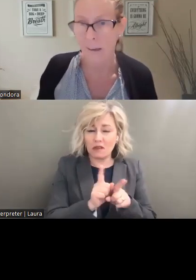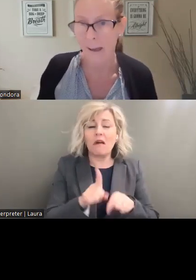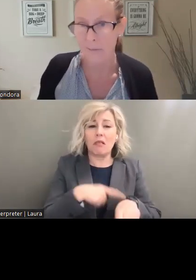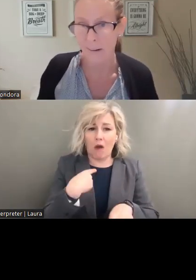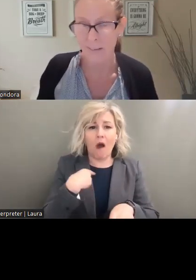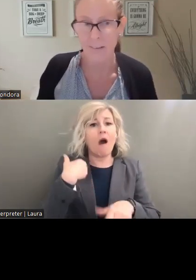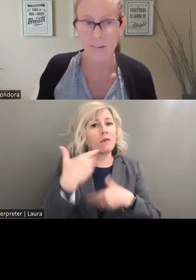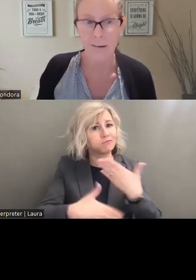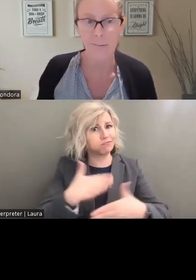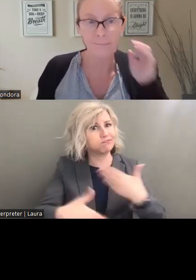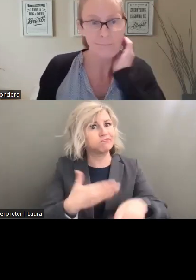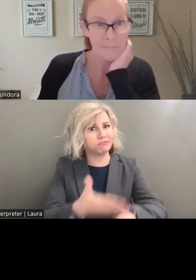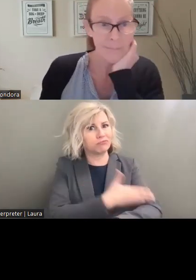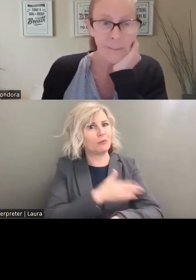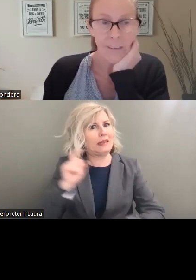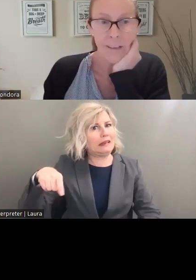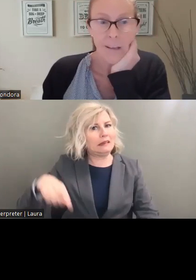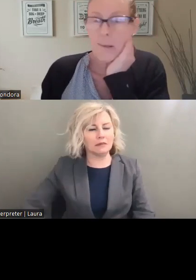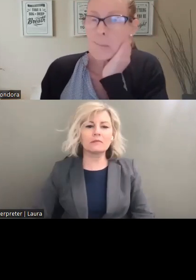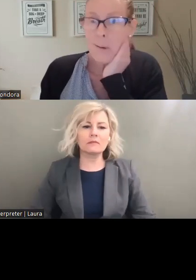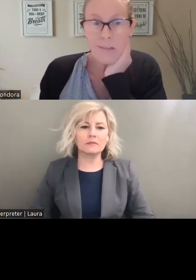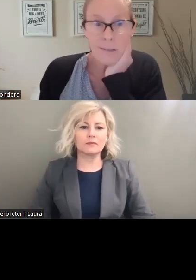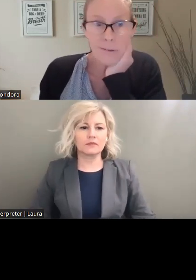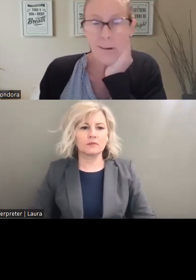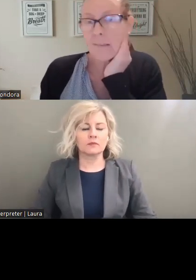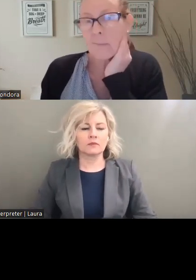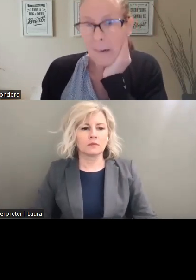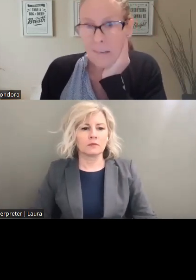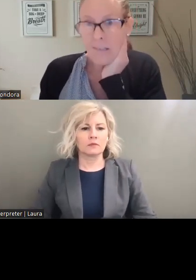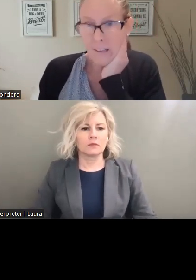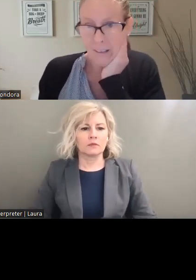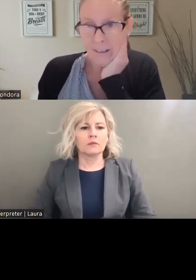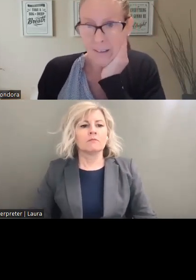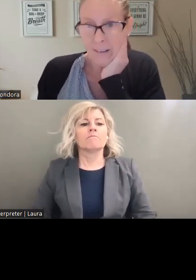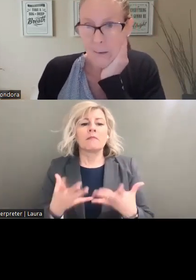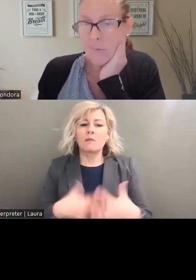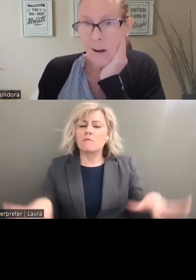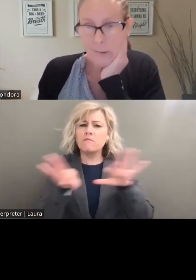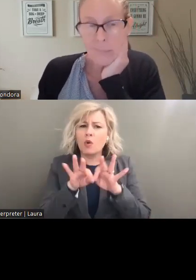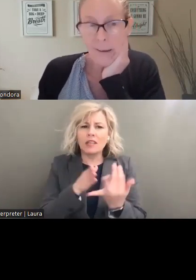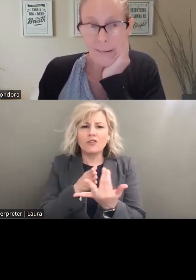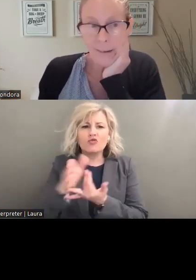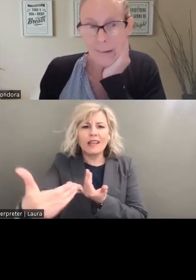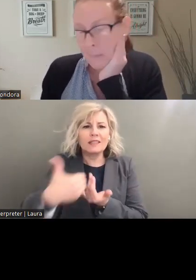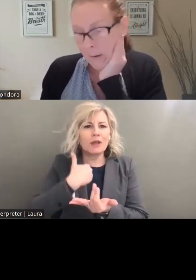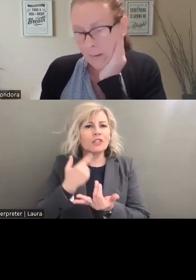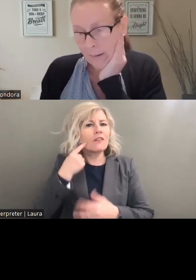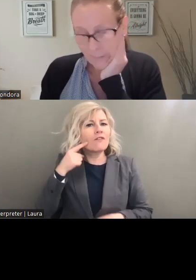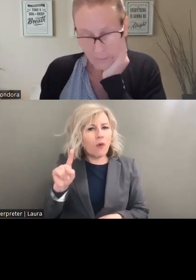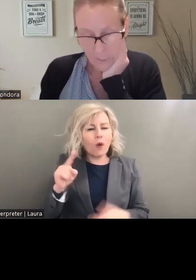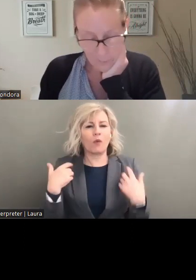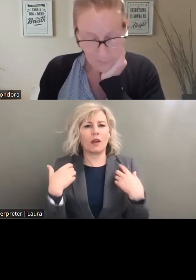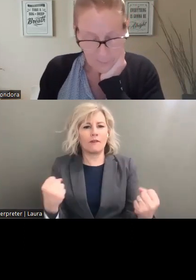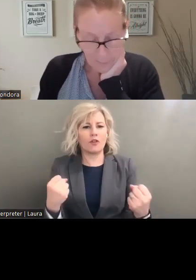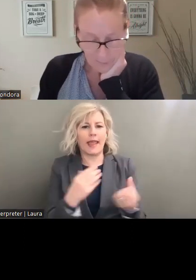go on that front. Okay. The importance of transparency in recovery planning and in